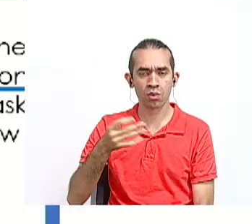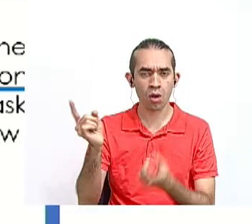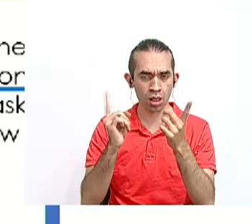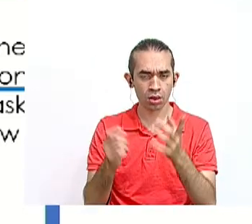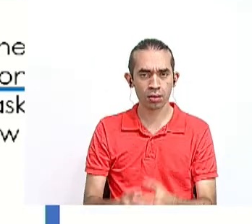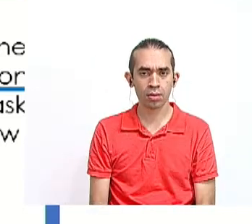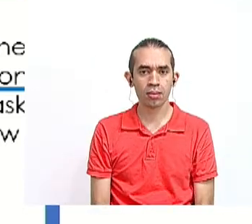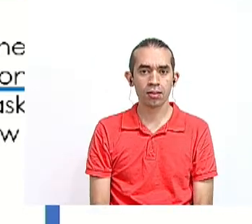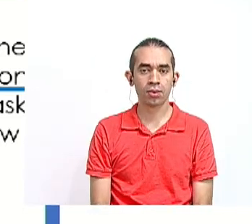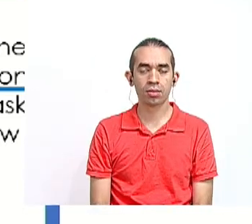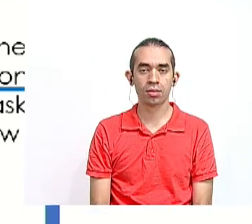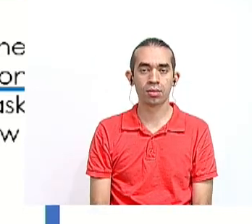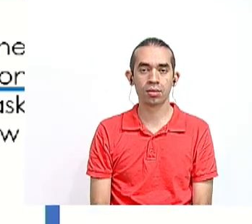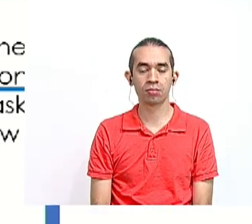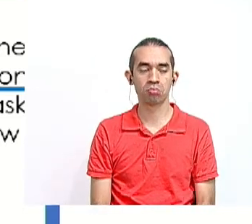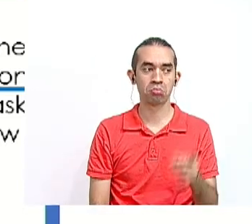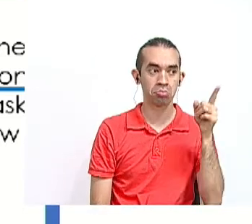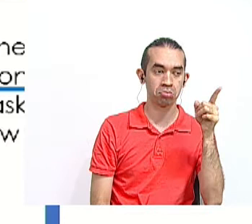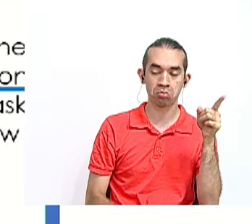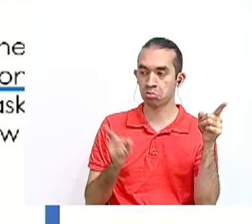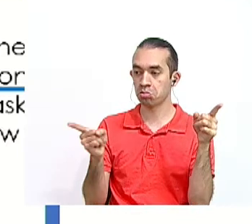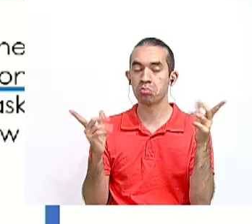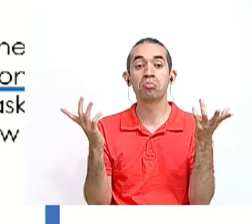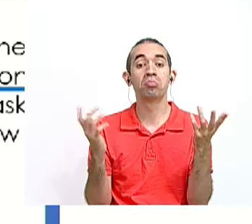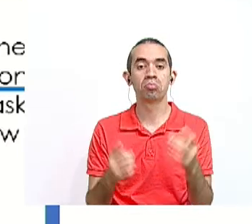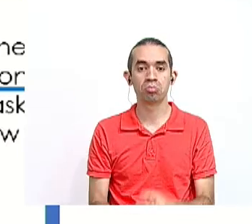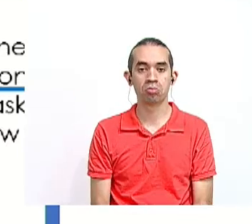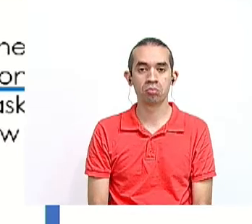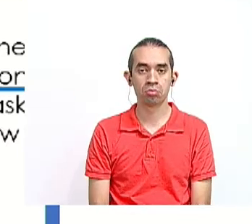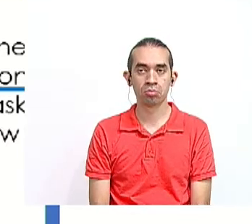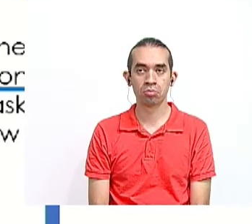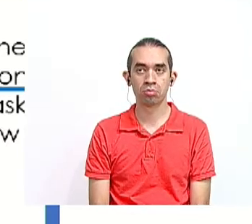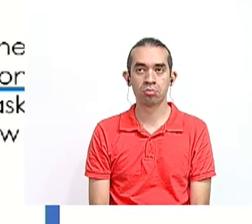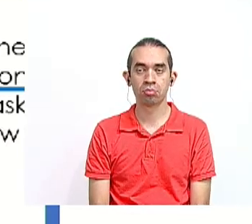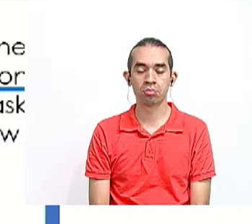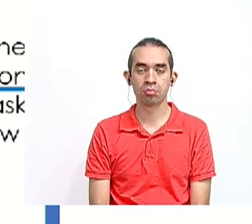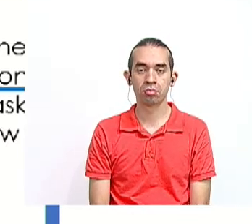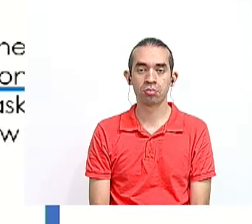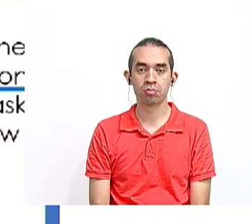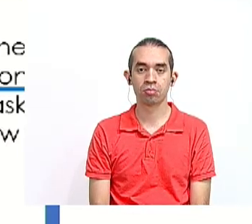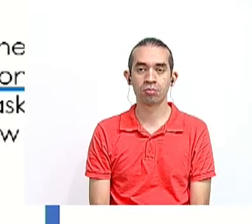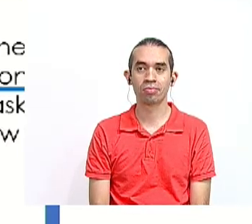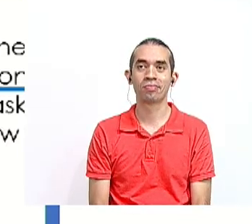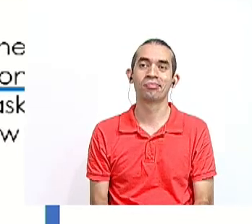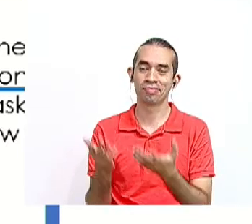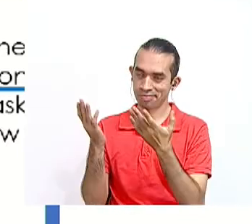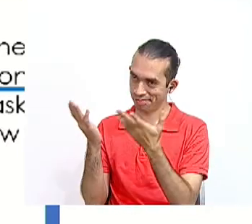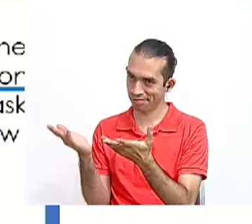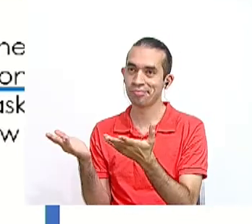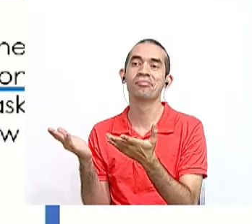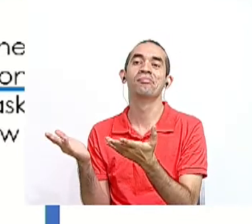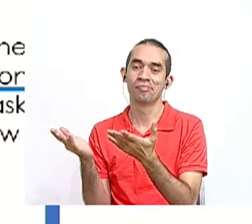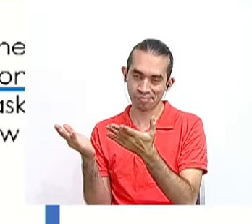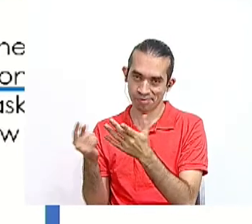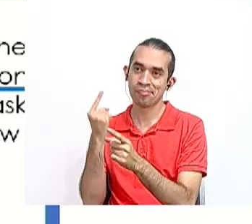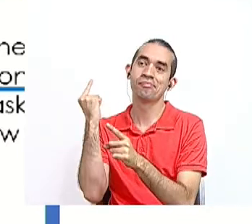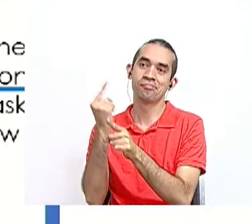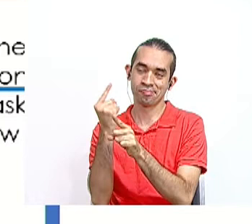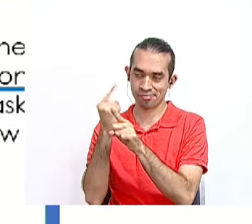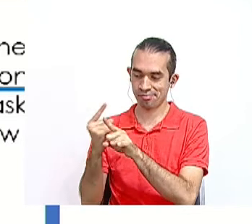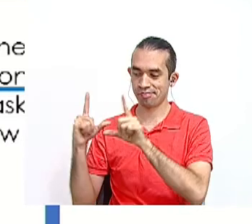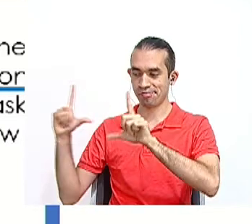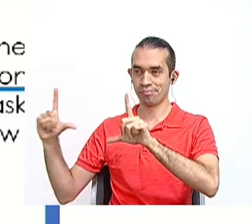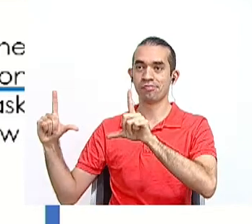informal one? The one to the left or the one to the right? Yes, you're totally correct. The second